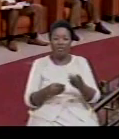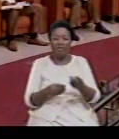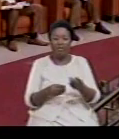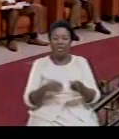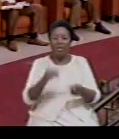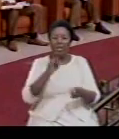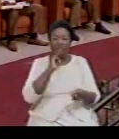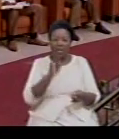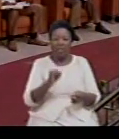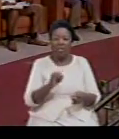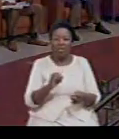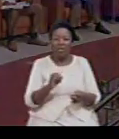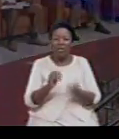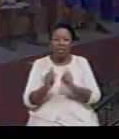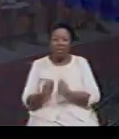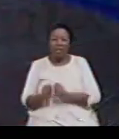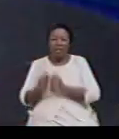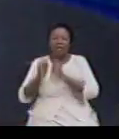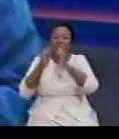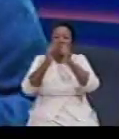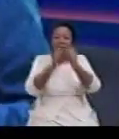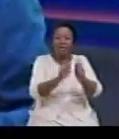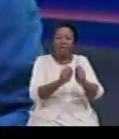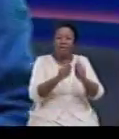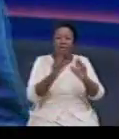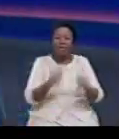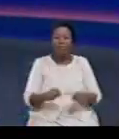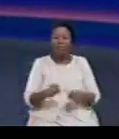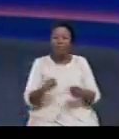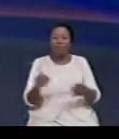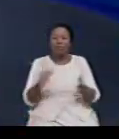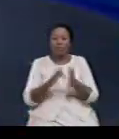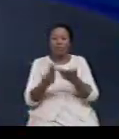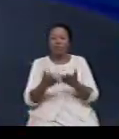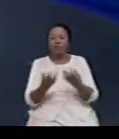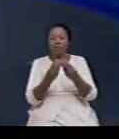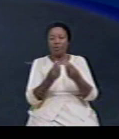is transferable scriptural solution. Look at that.